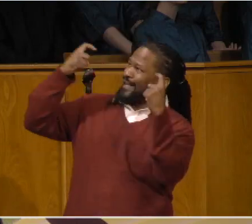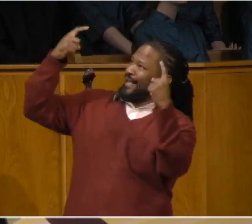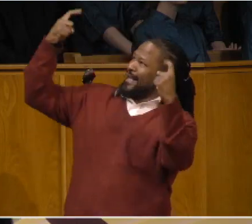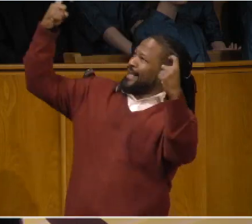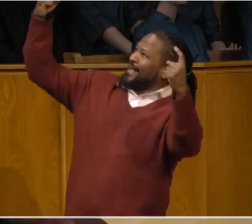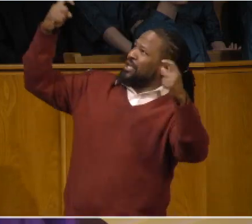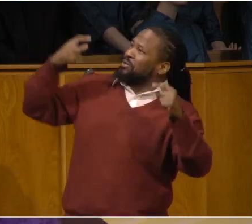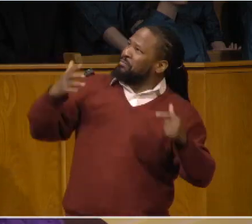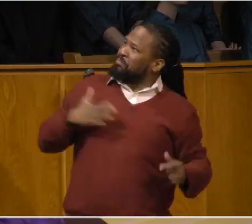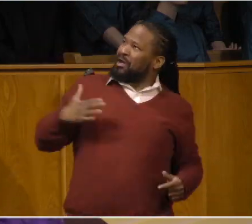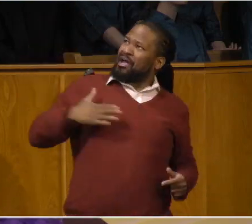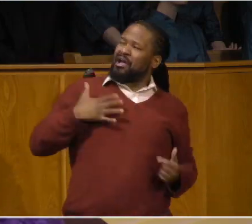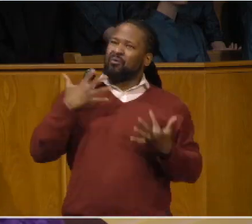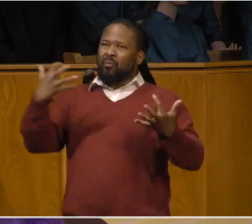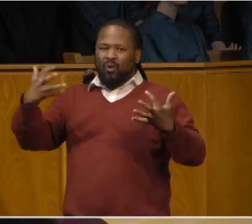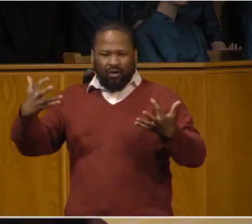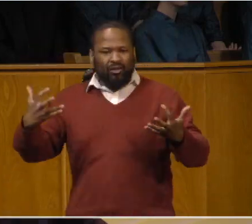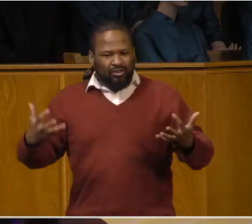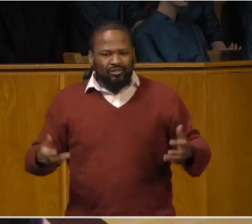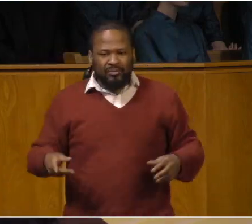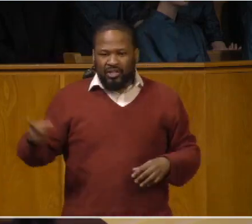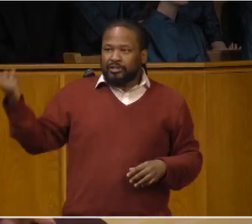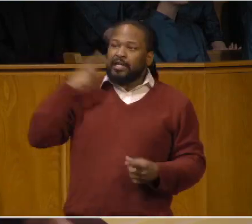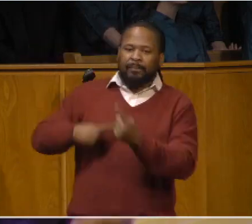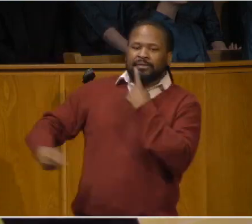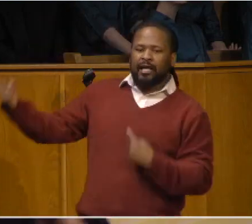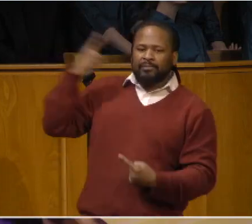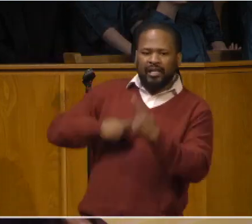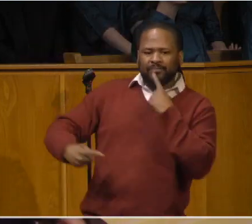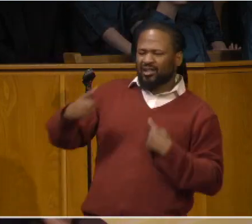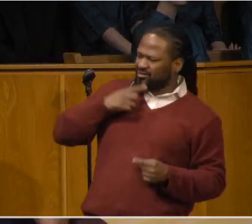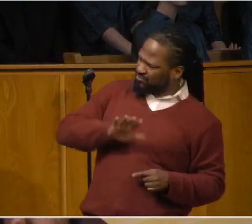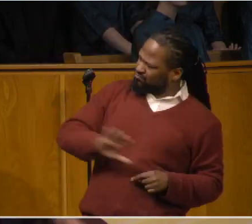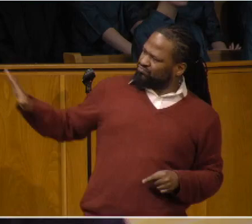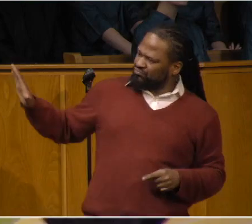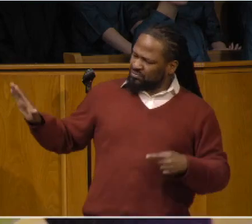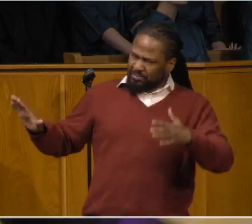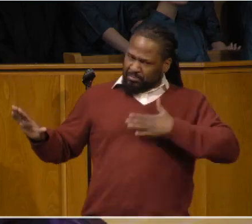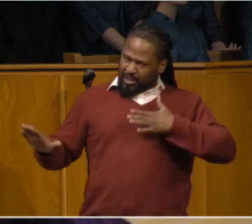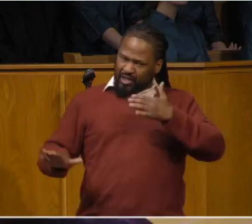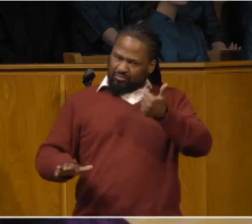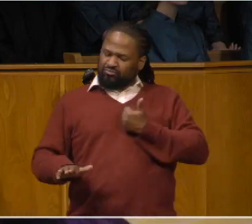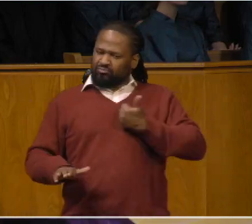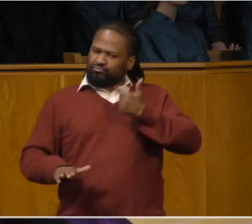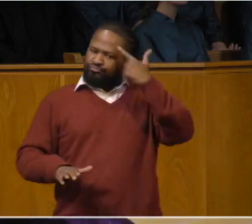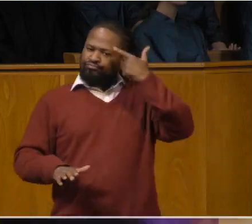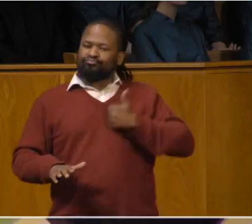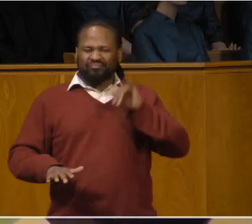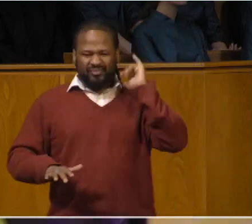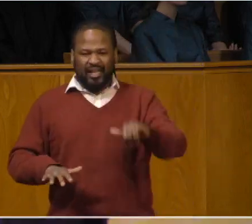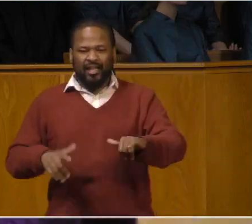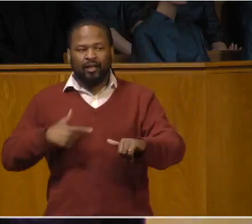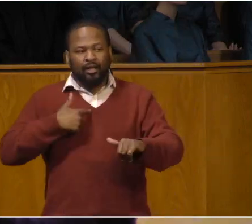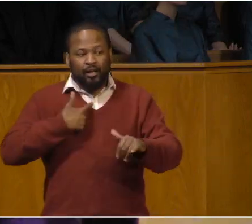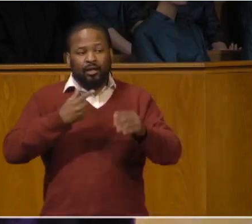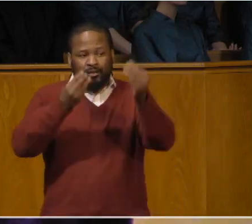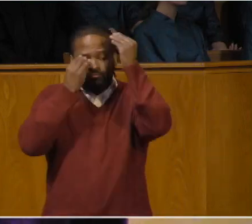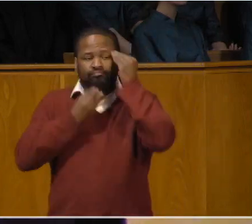is salvation. It is being seen, being heard, and being held.